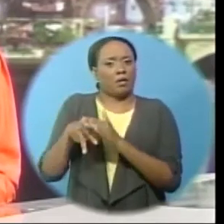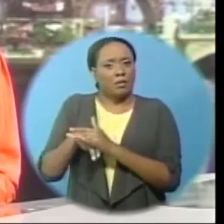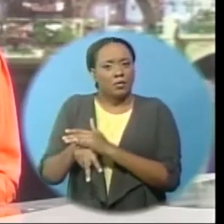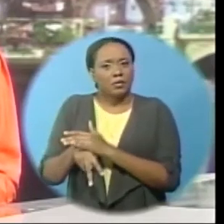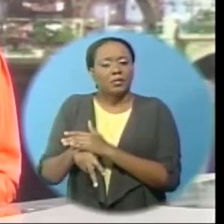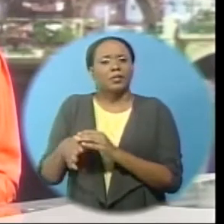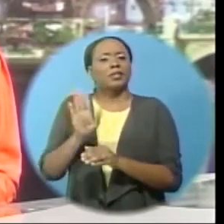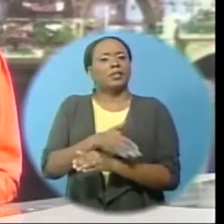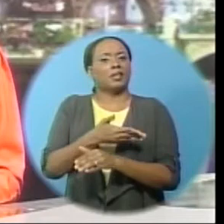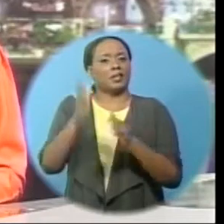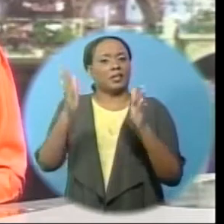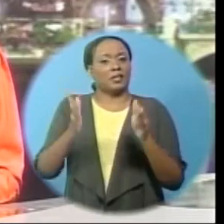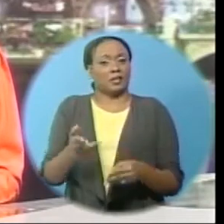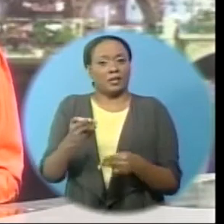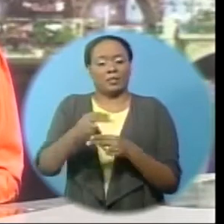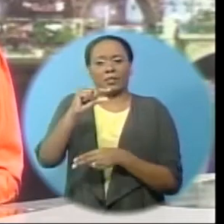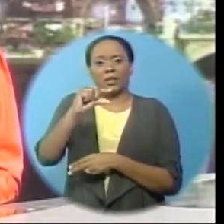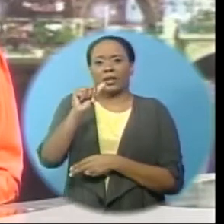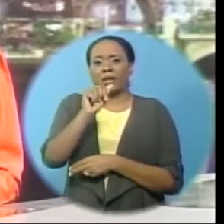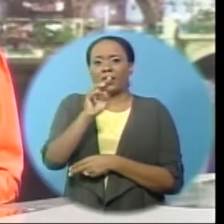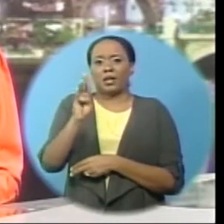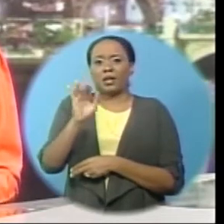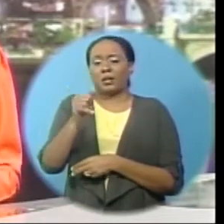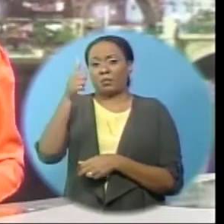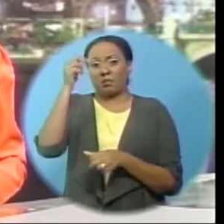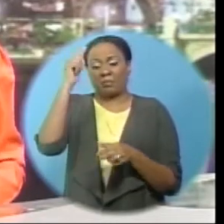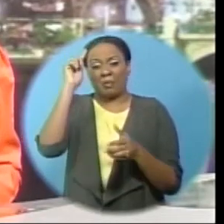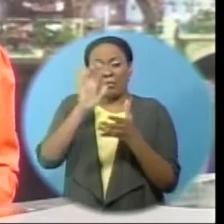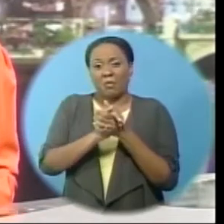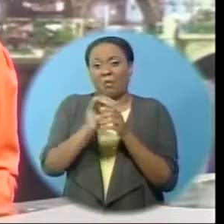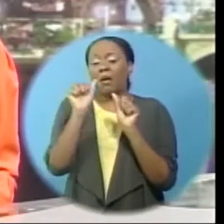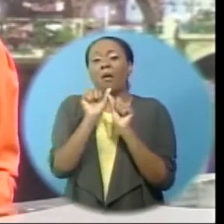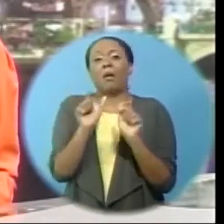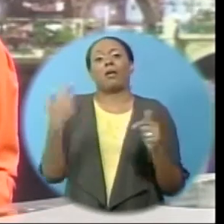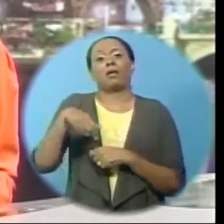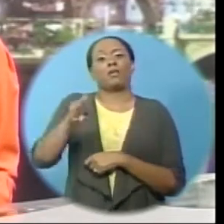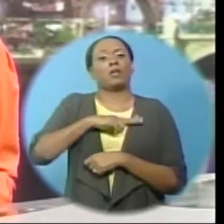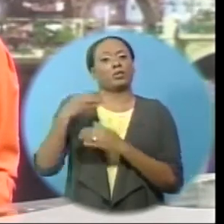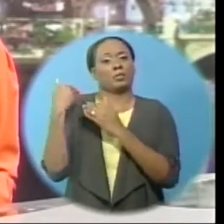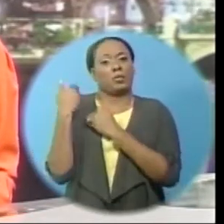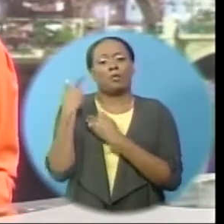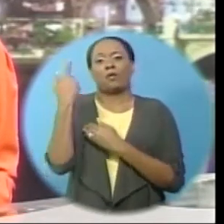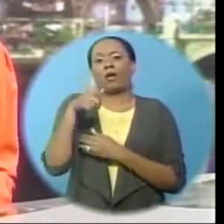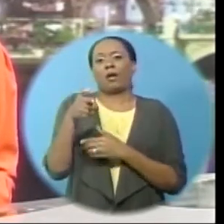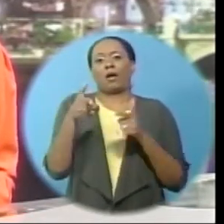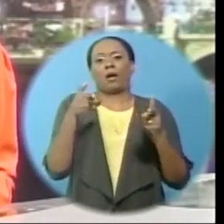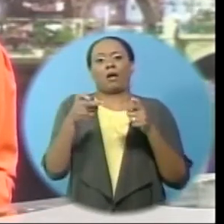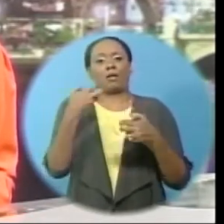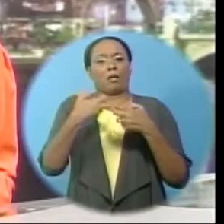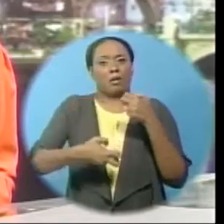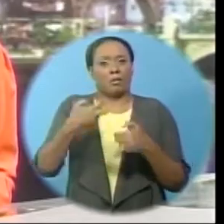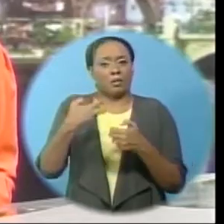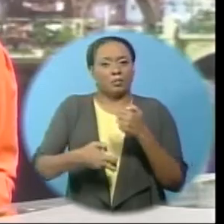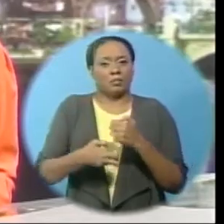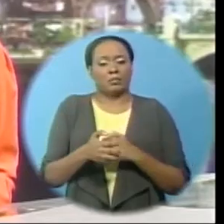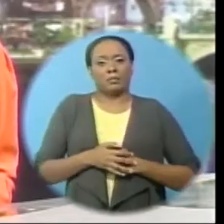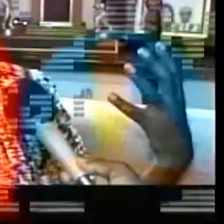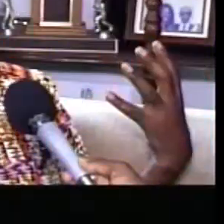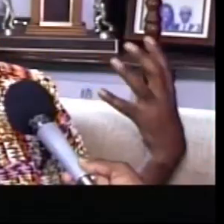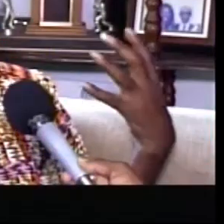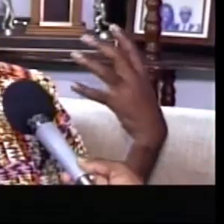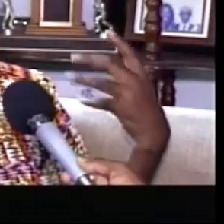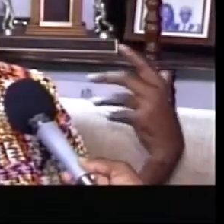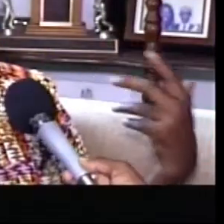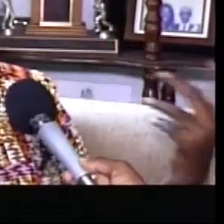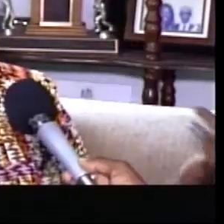commentator, the Mighty Gabby, strongly believes many aspects of society are responsible for the problem. If you say